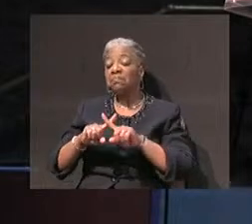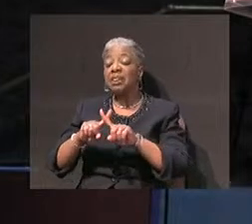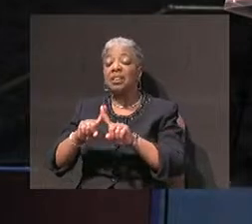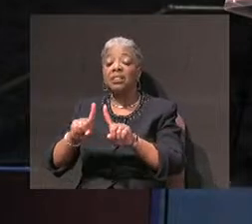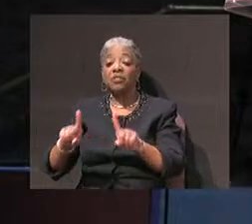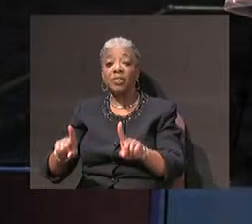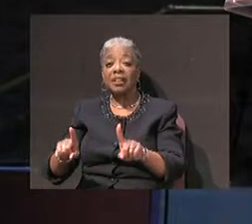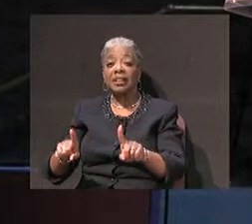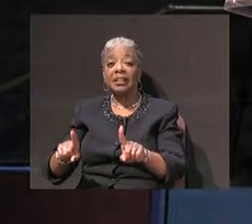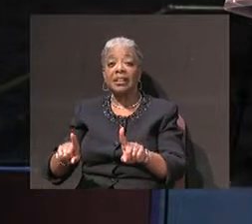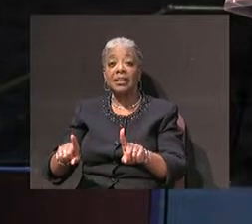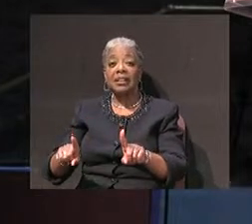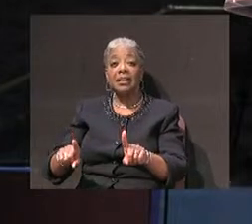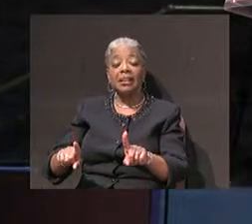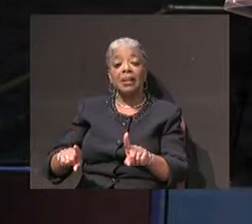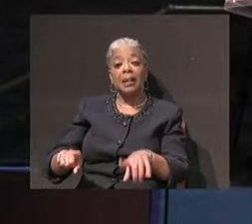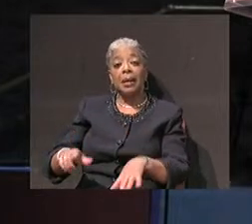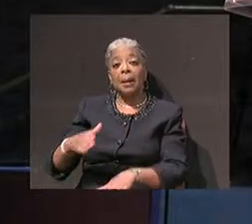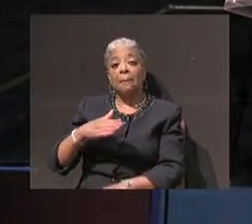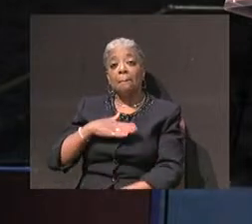was 7 years old,